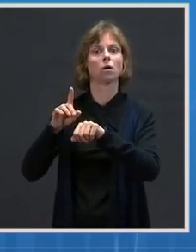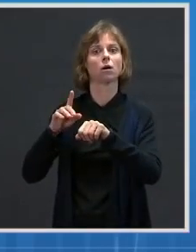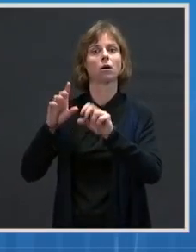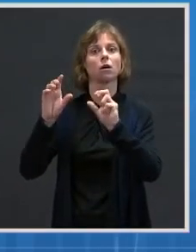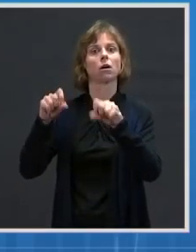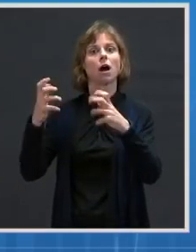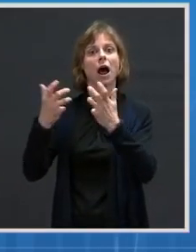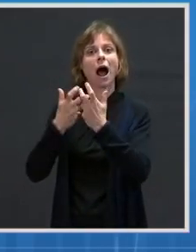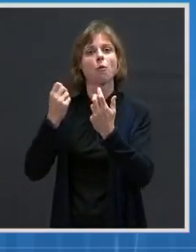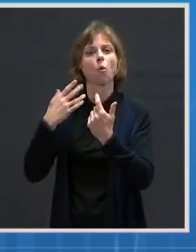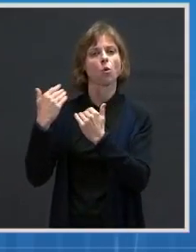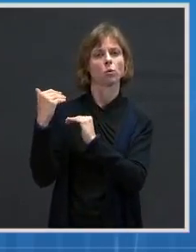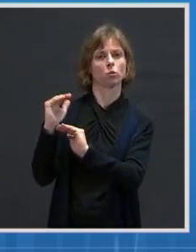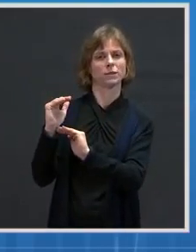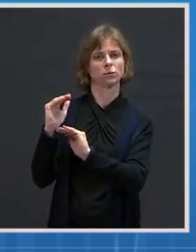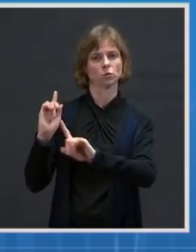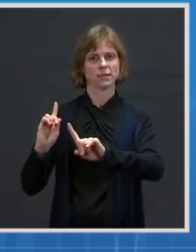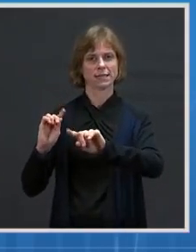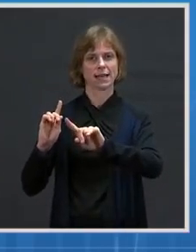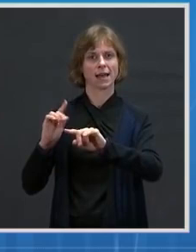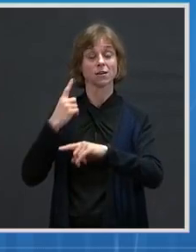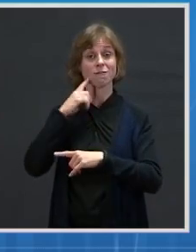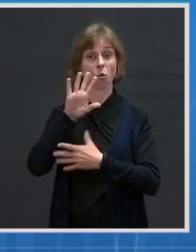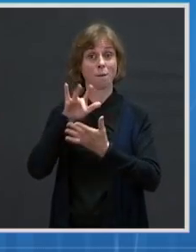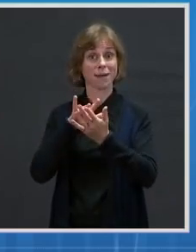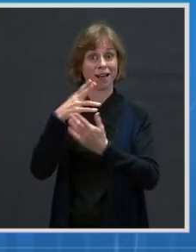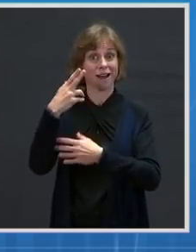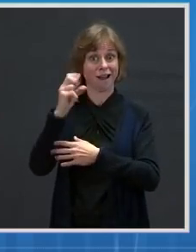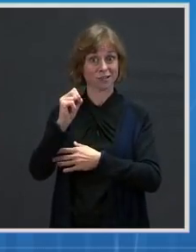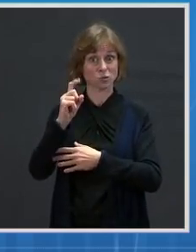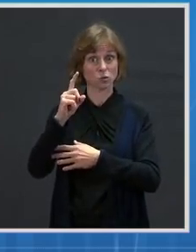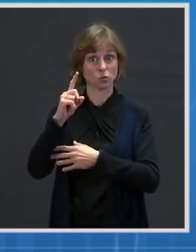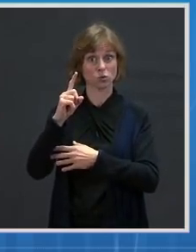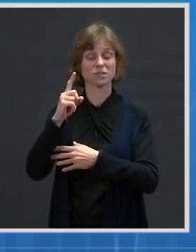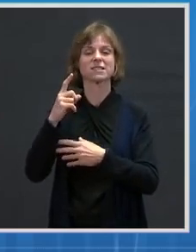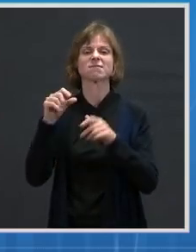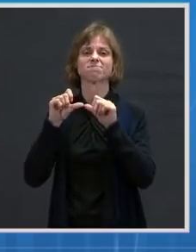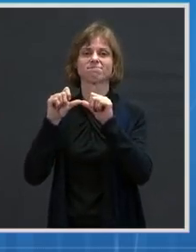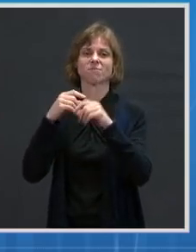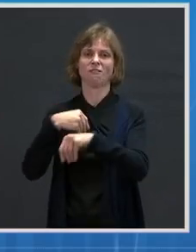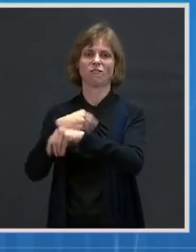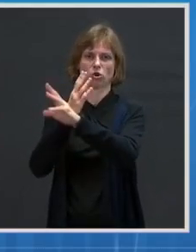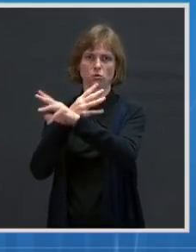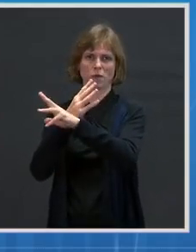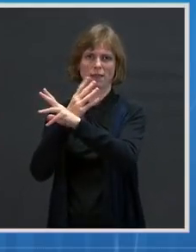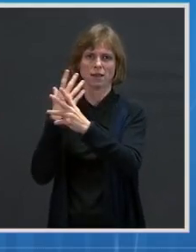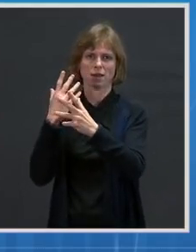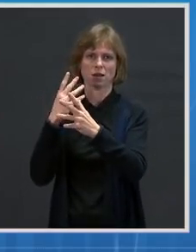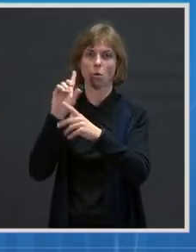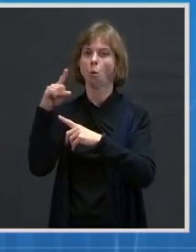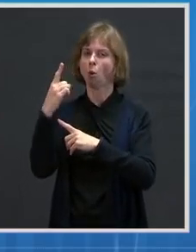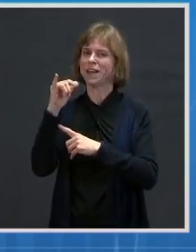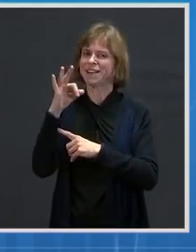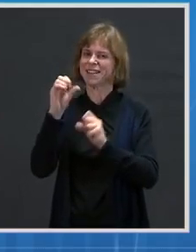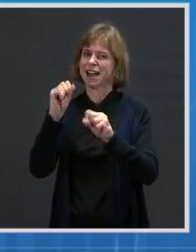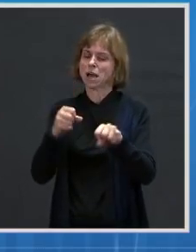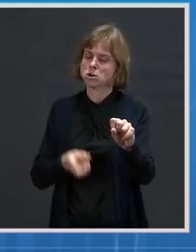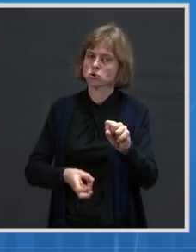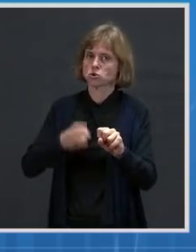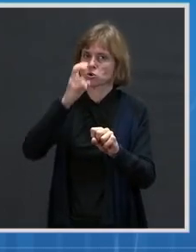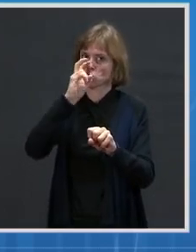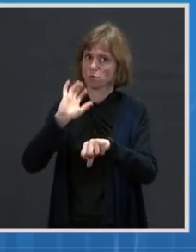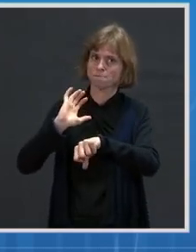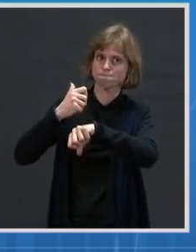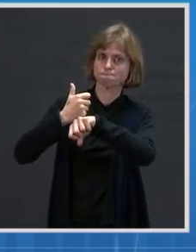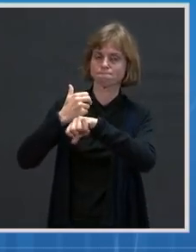in-person attendance. And for middle and high school schools virtually, only unless they can strictly implement